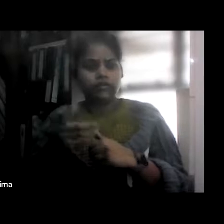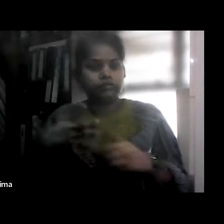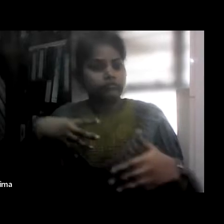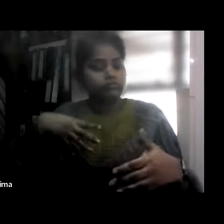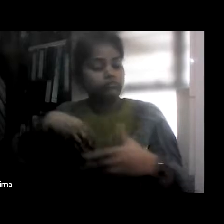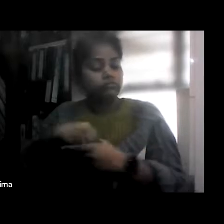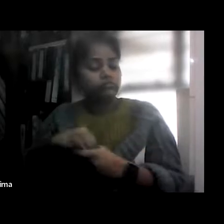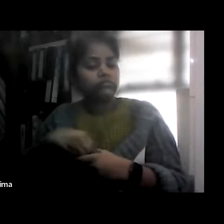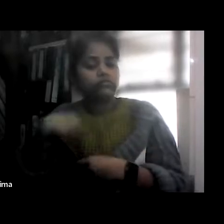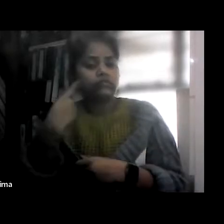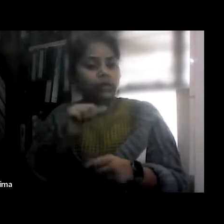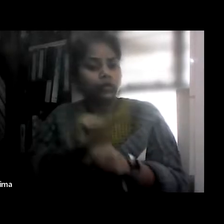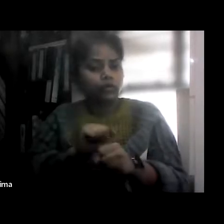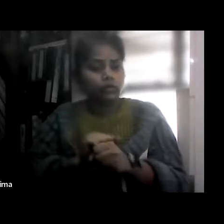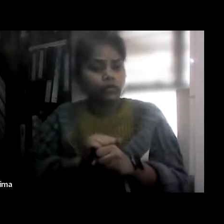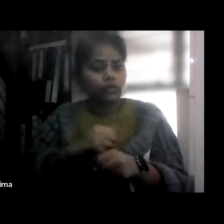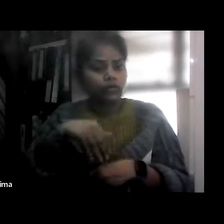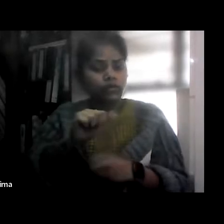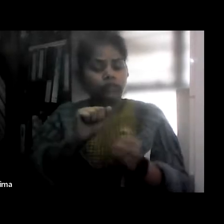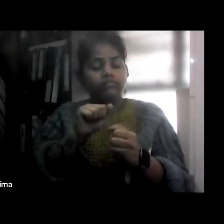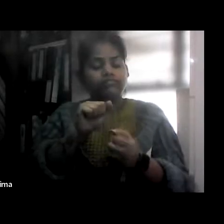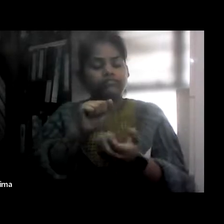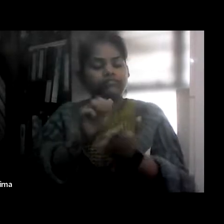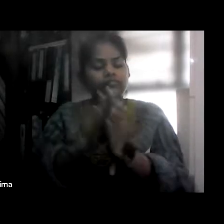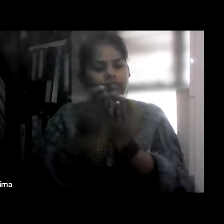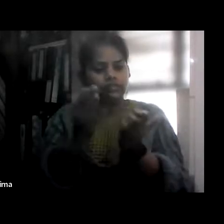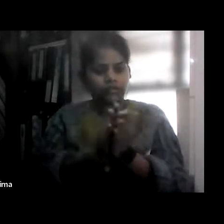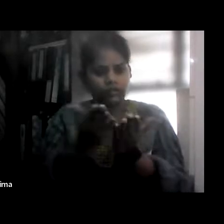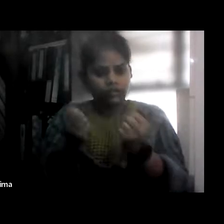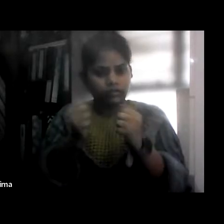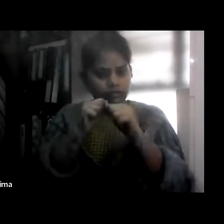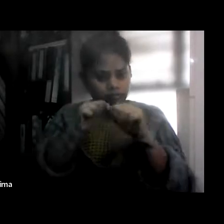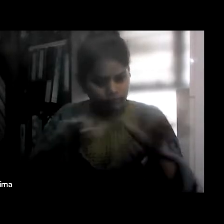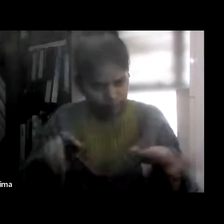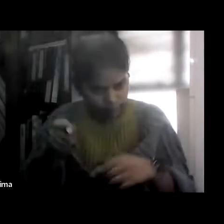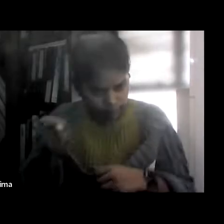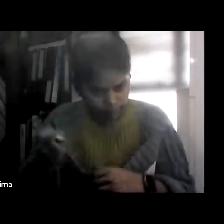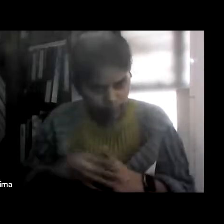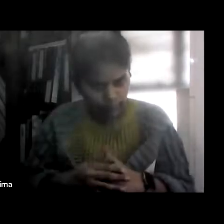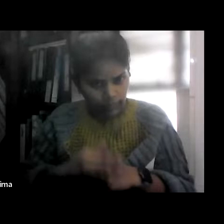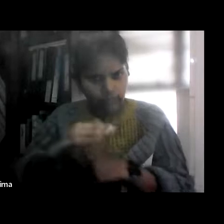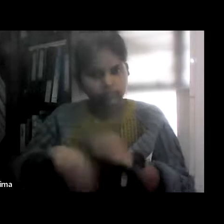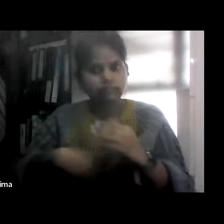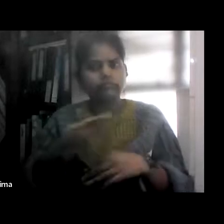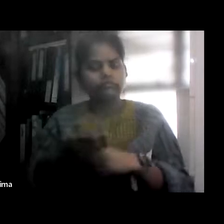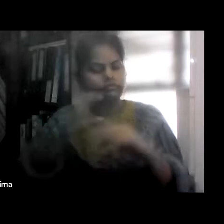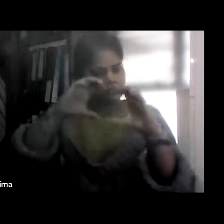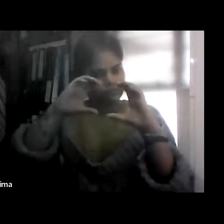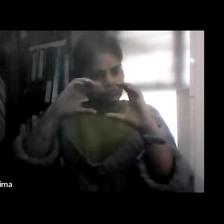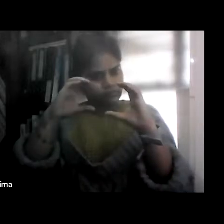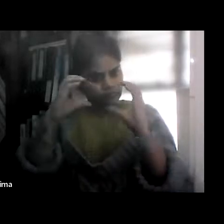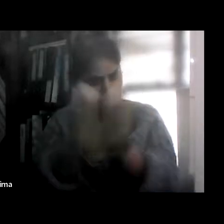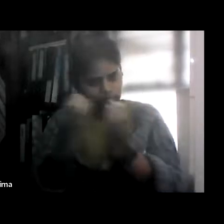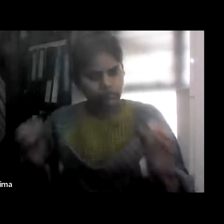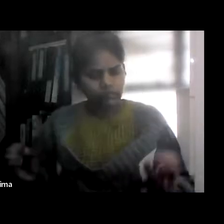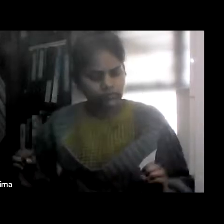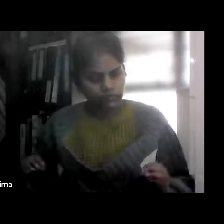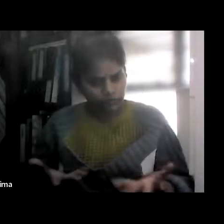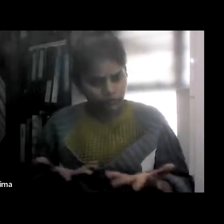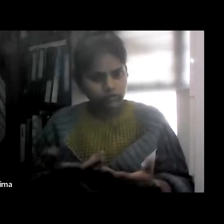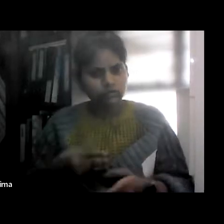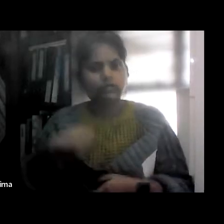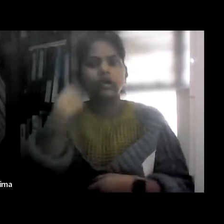the Routledge Handbook of Translation and Health. So we go into the session. We start with